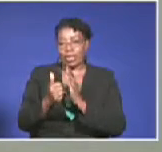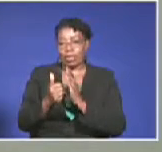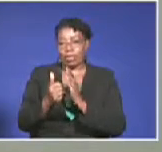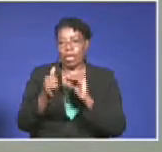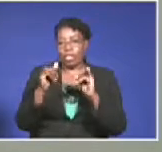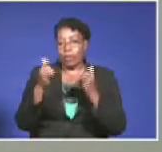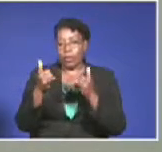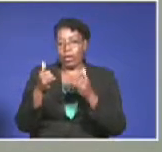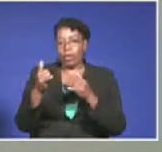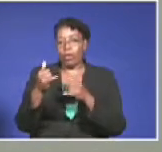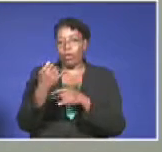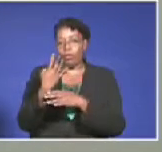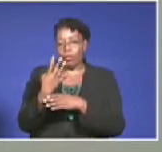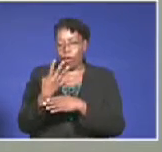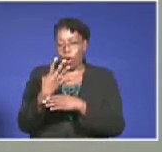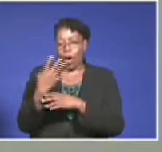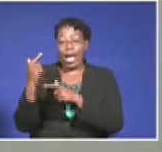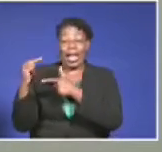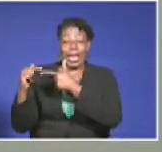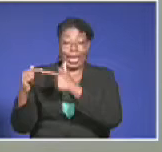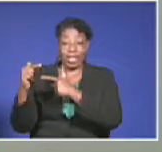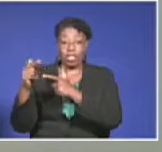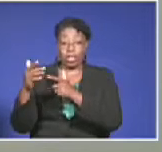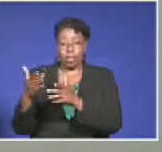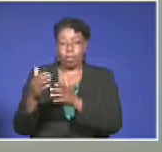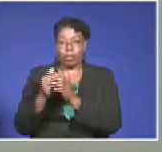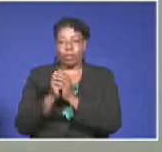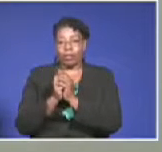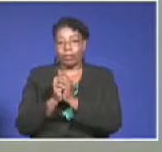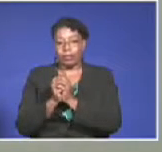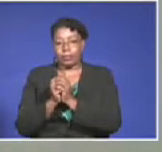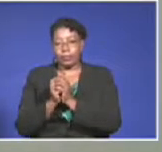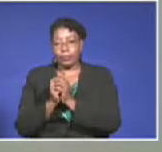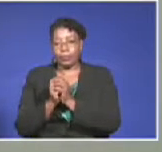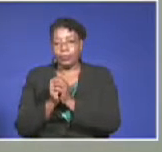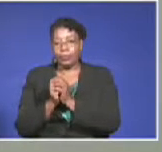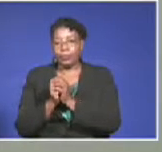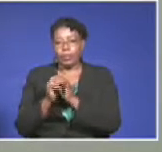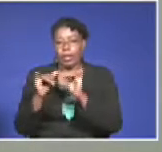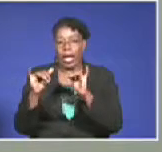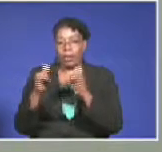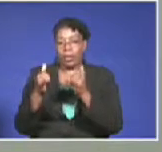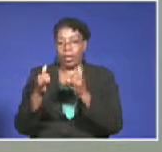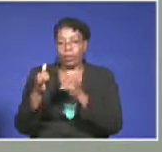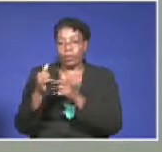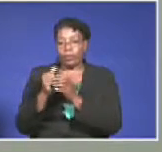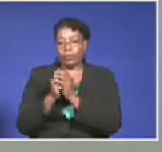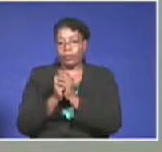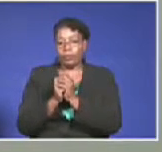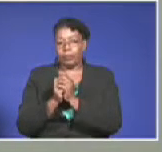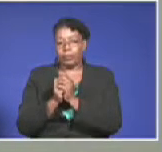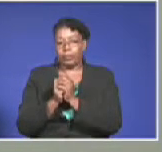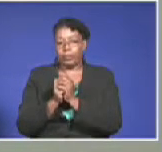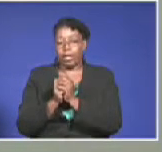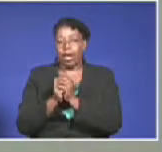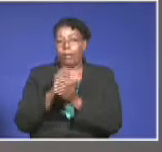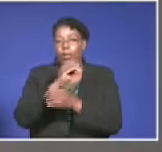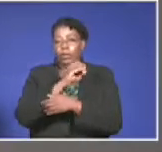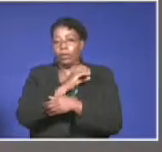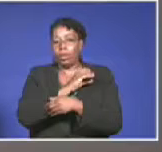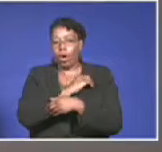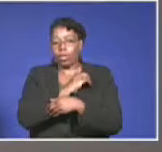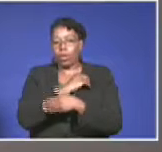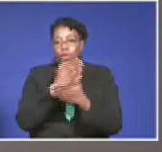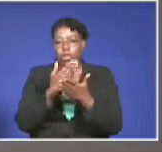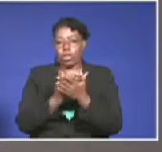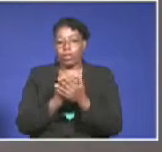team, I'm playing with 4 legends. You know, I'm playing with Lou Dunbar, Jimmy Blackfly, played with Lynette Woodard. But Osborne was the glue. Been